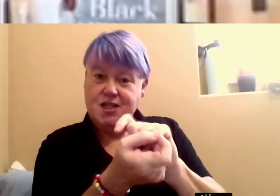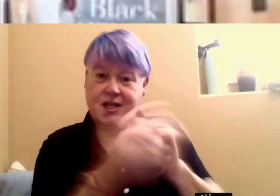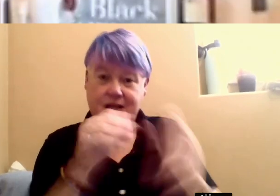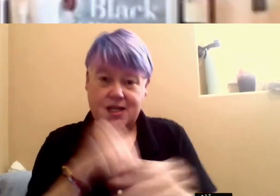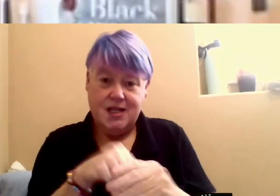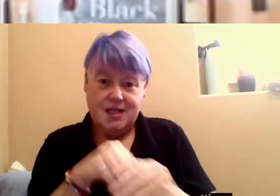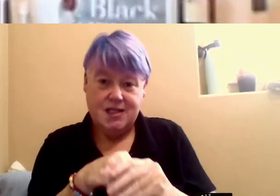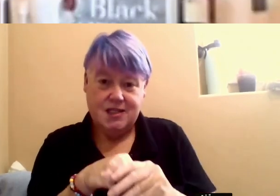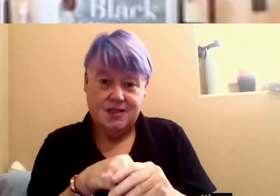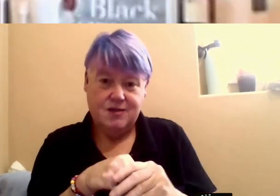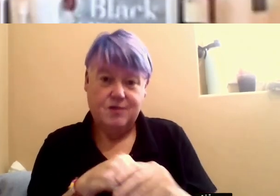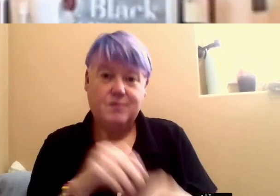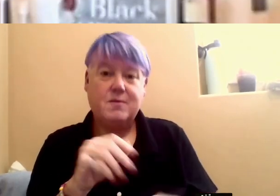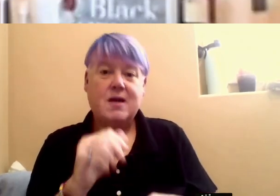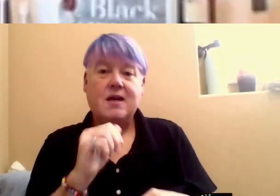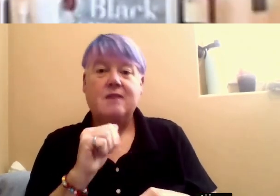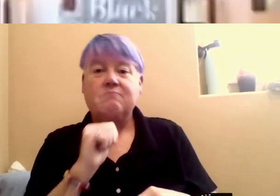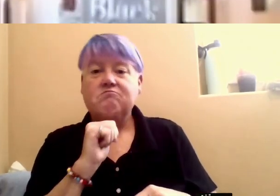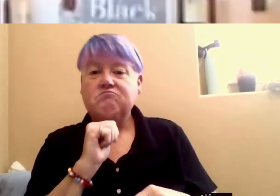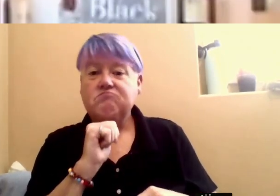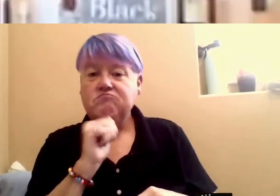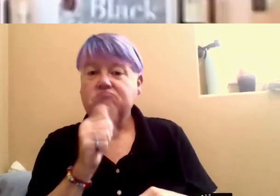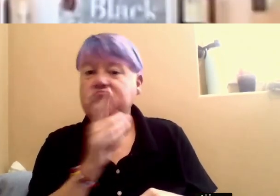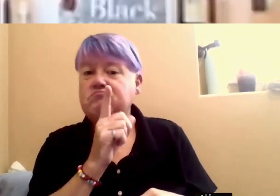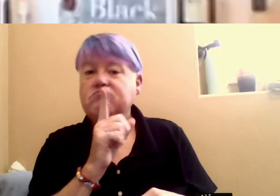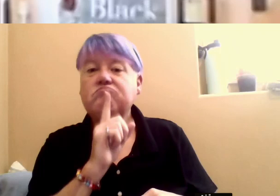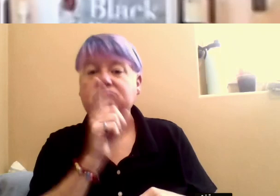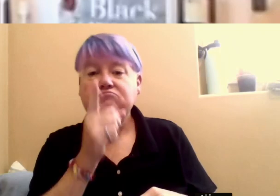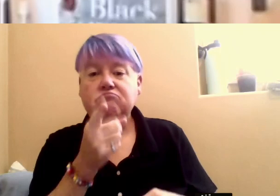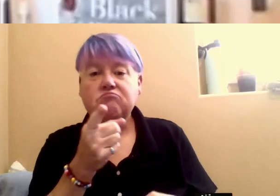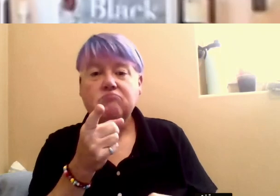a nonfiction novel length form,